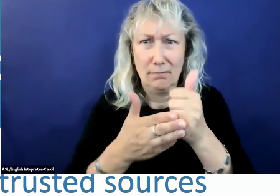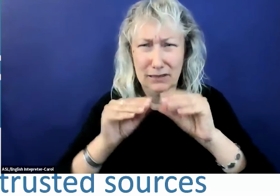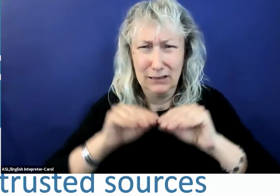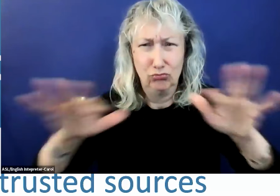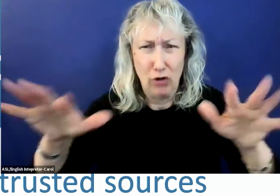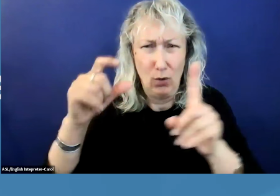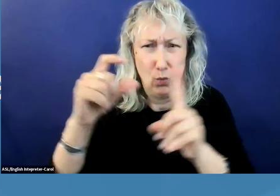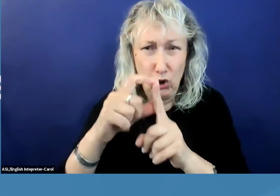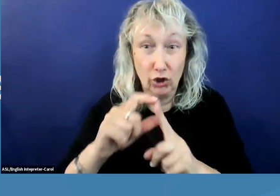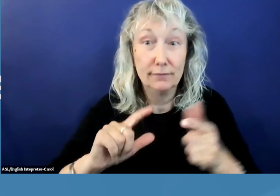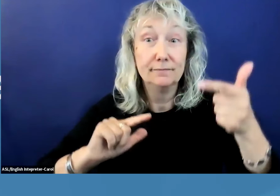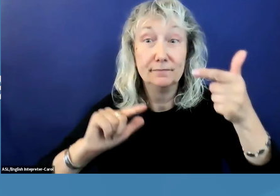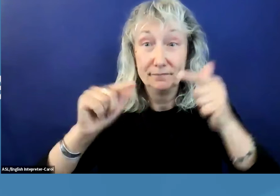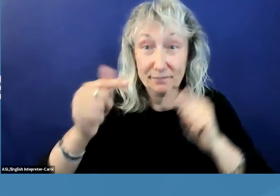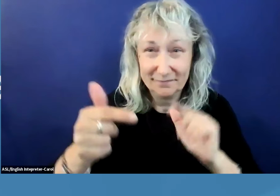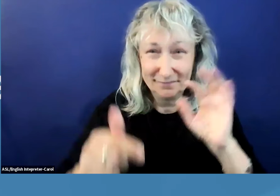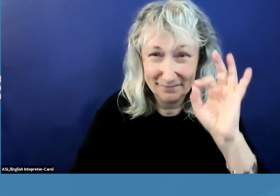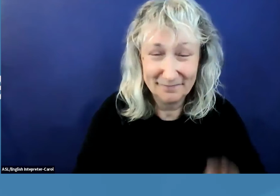slide, please.